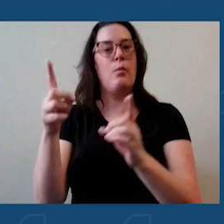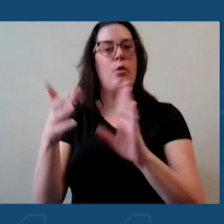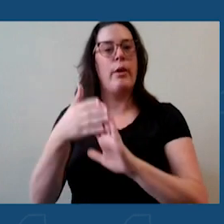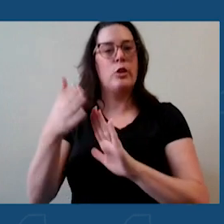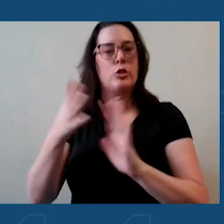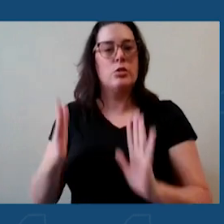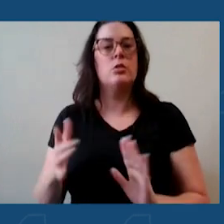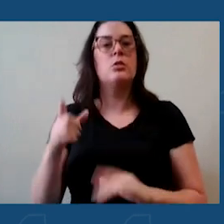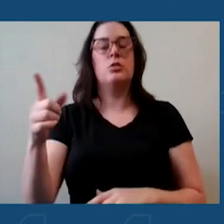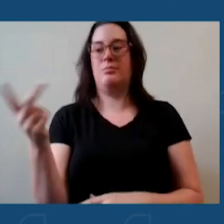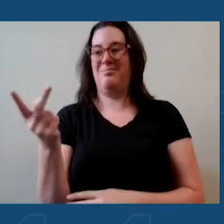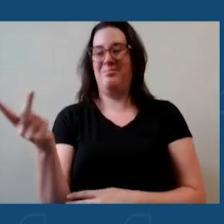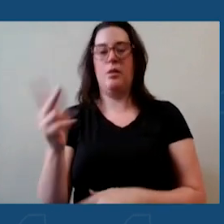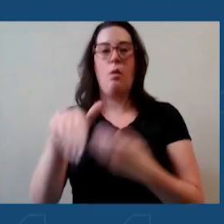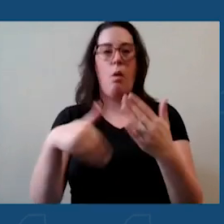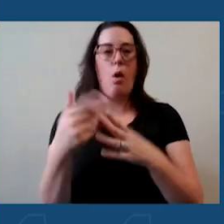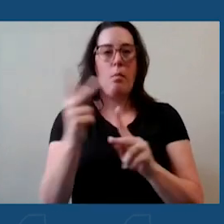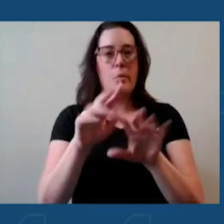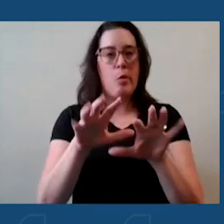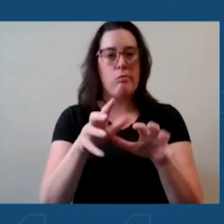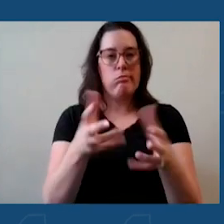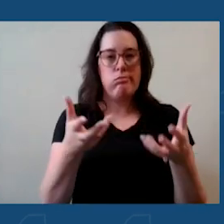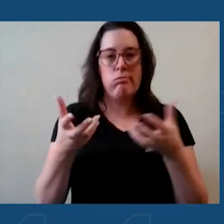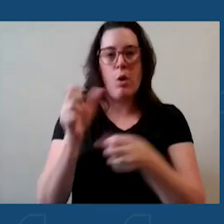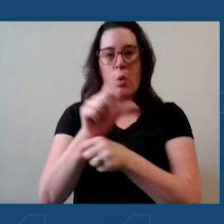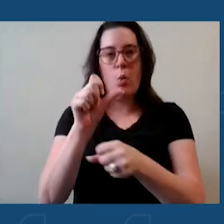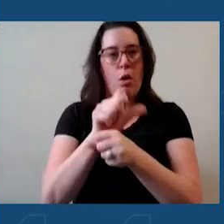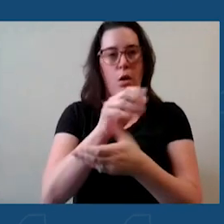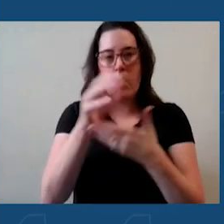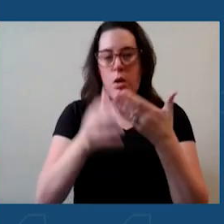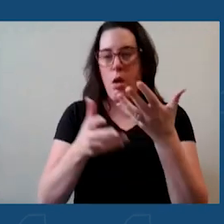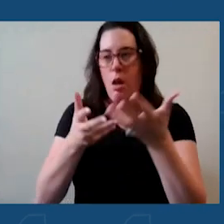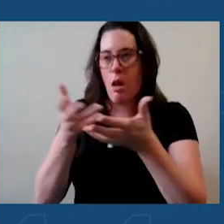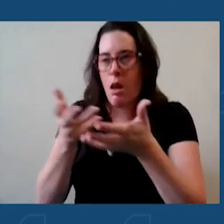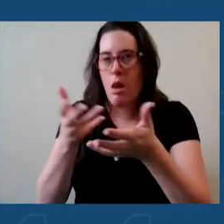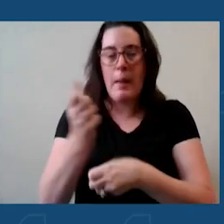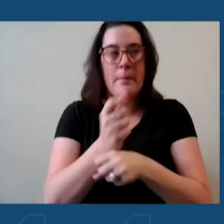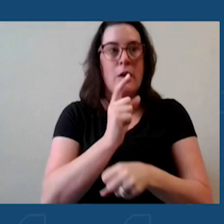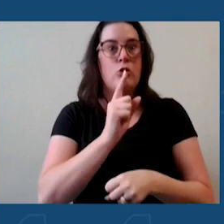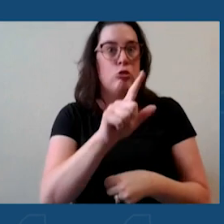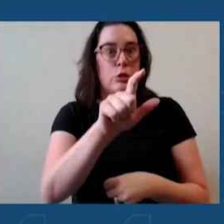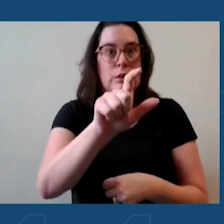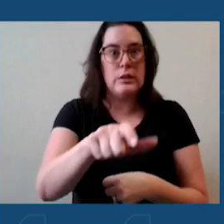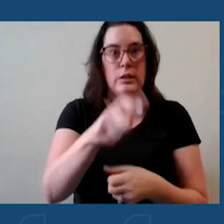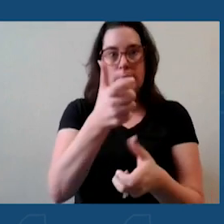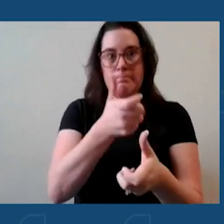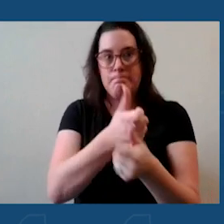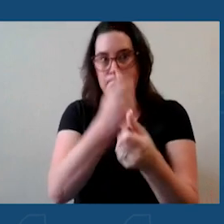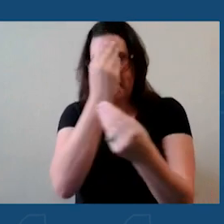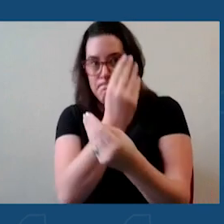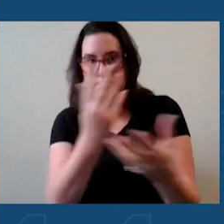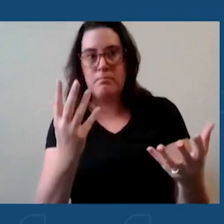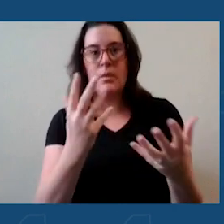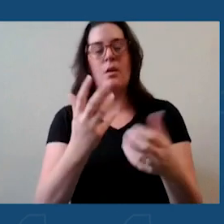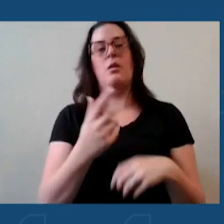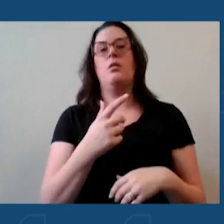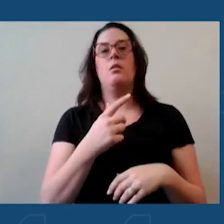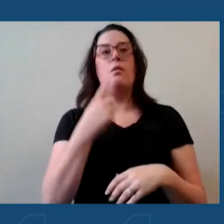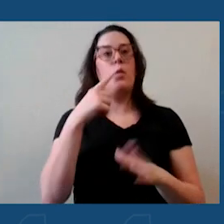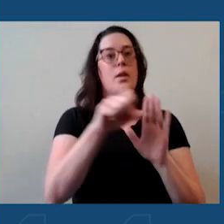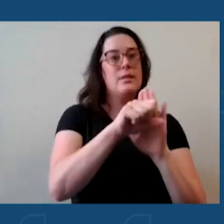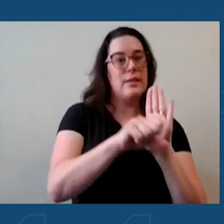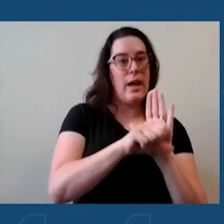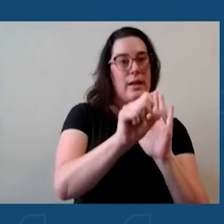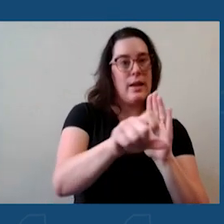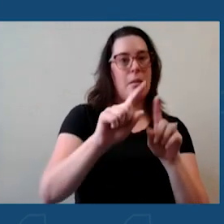the two of them and all of us working through the weekend to make sure that we're responding to the needs of people in many parts of our state as well as Puerto Rico.